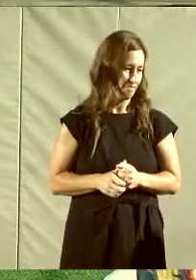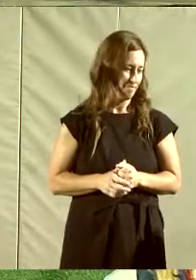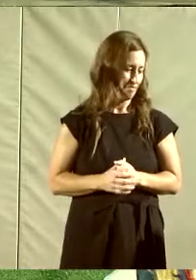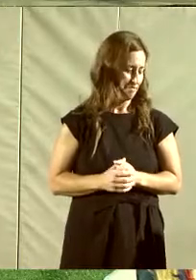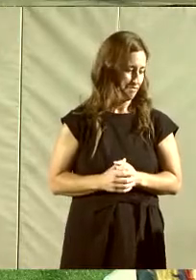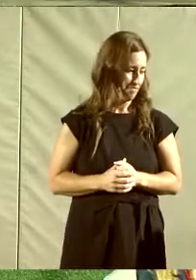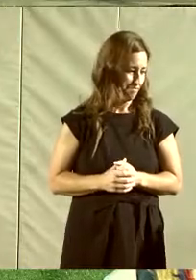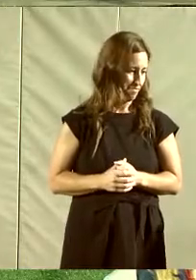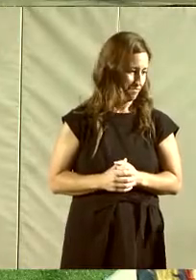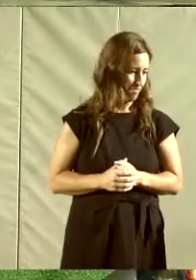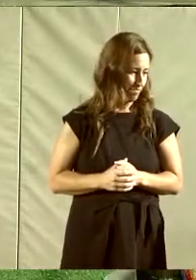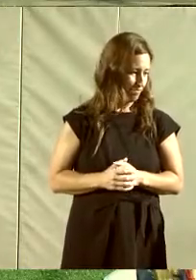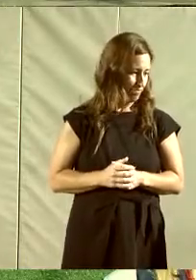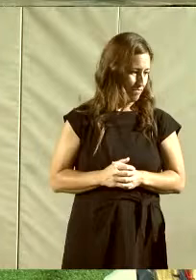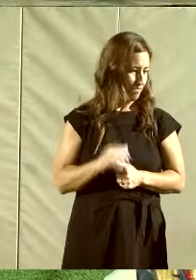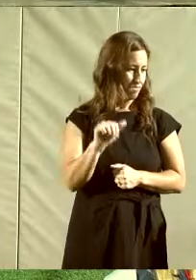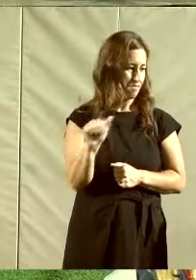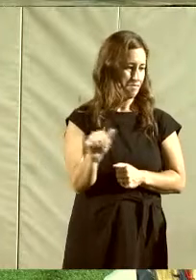Andrea Kramer.